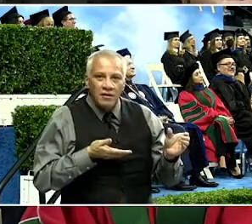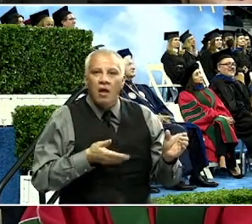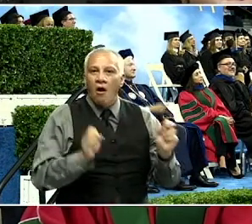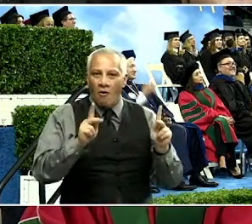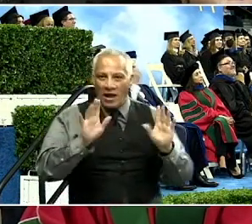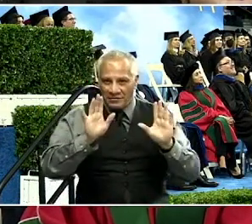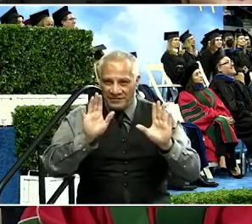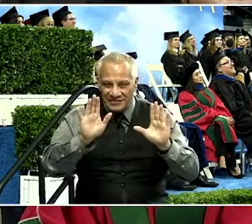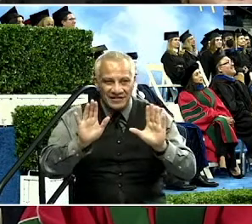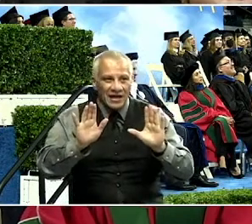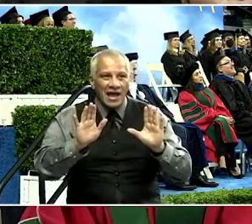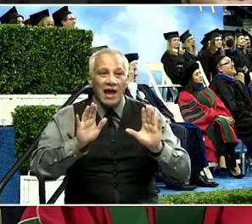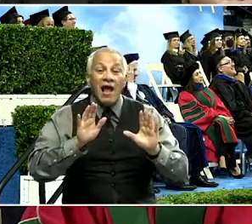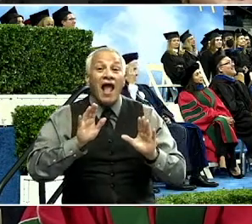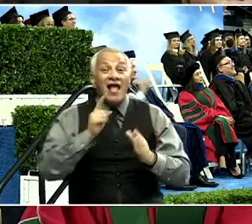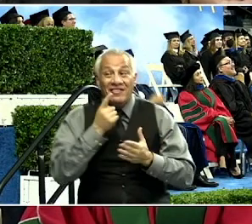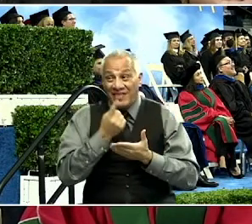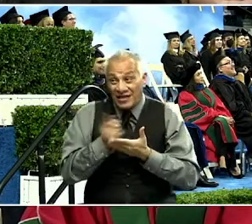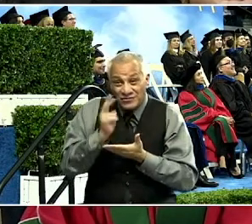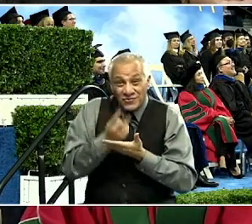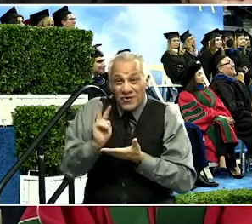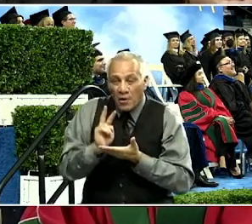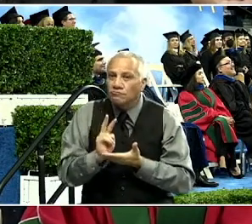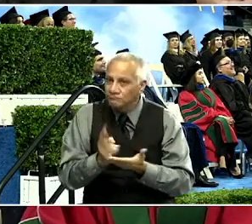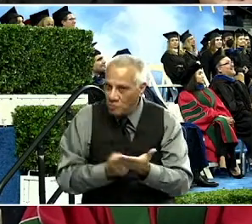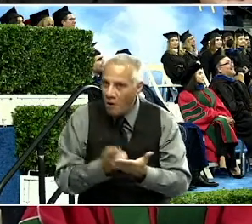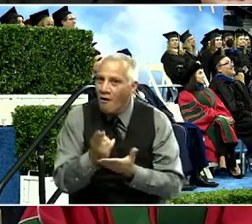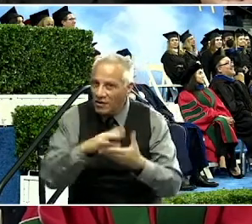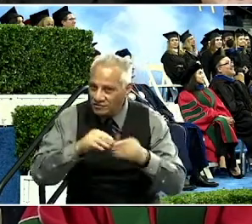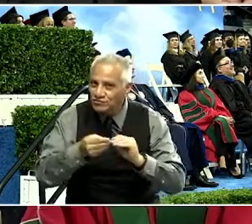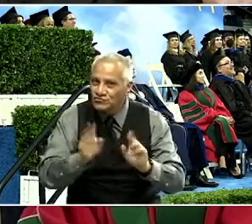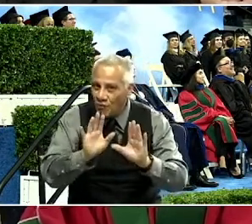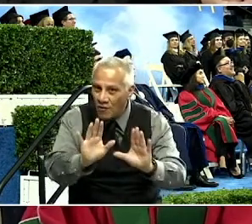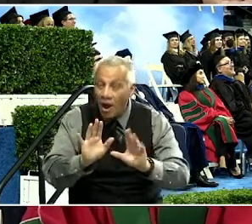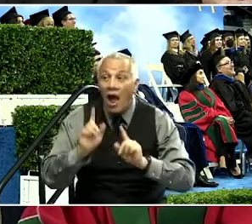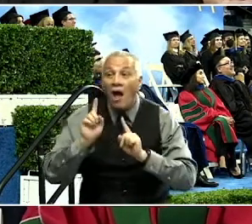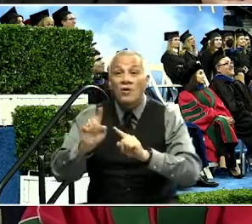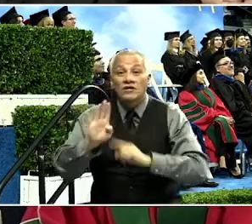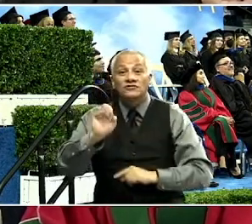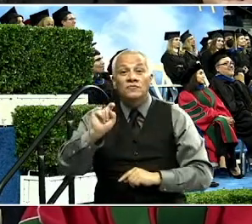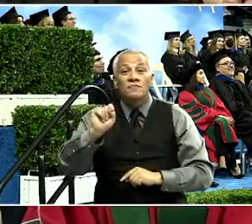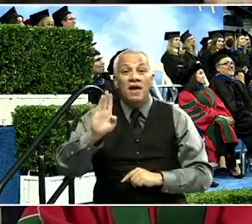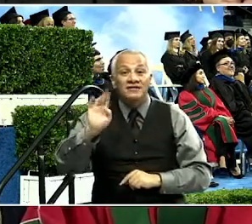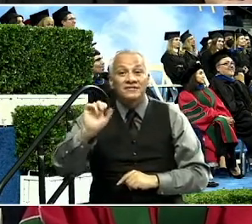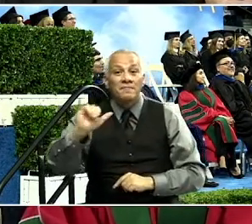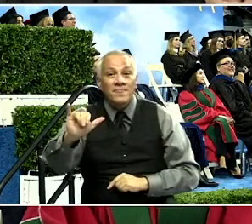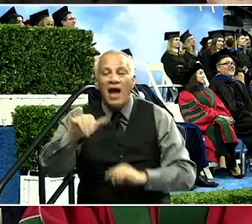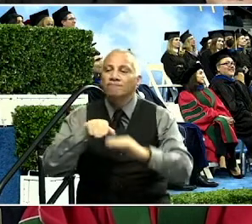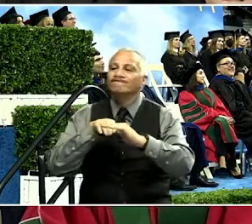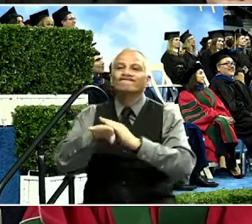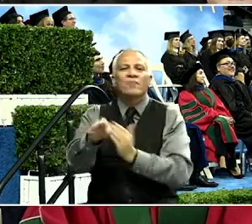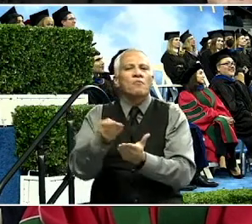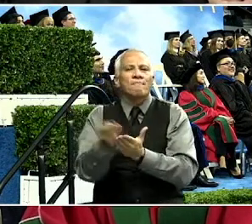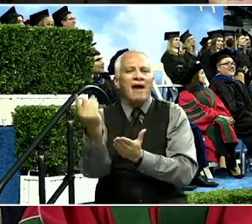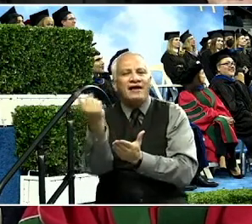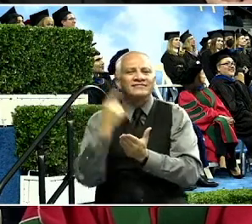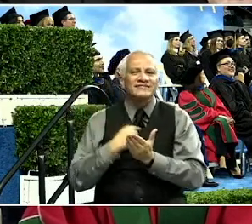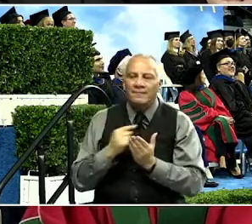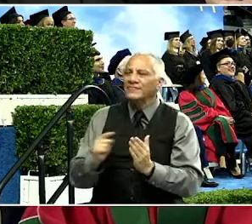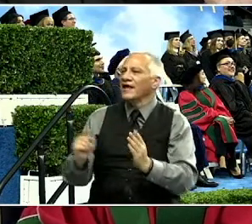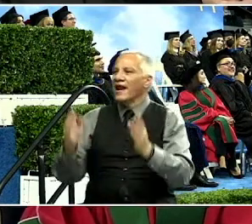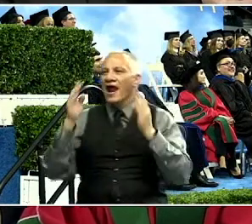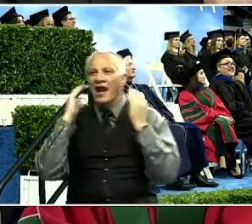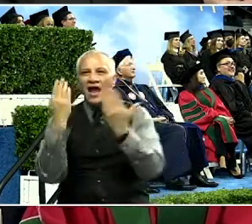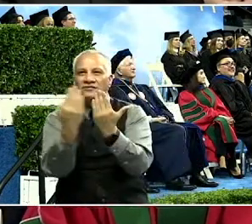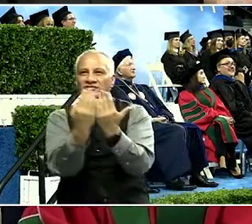Okay, but then just a few weeks ago, and this is a true story, I was at a Best Buy, and I wandered into an aisle of